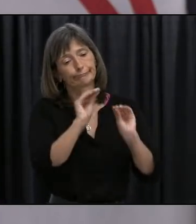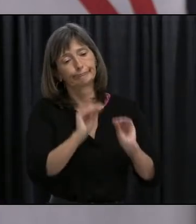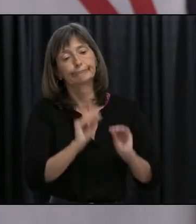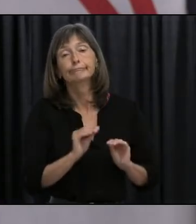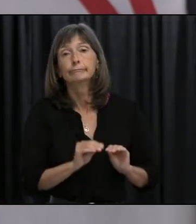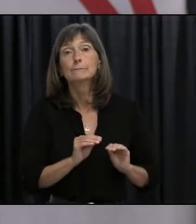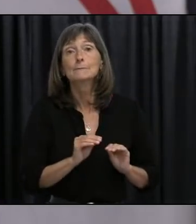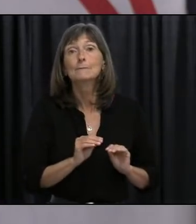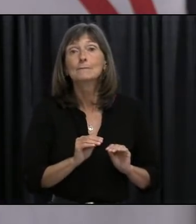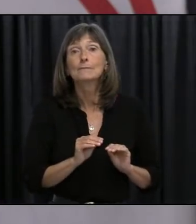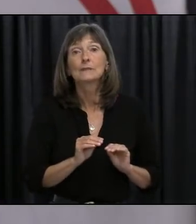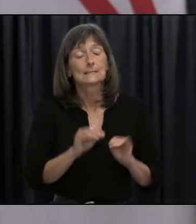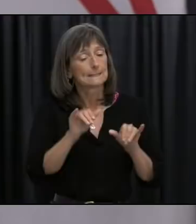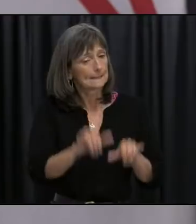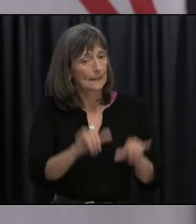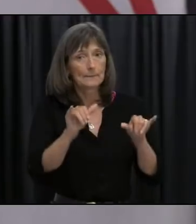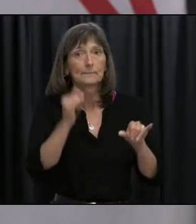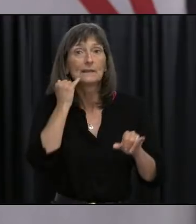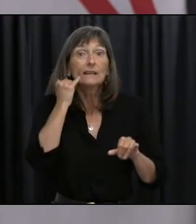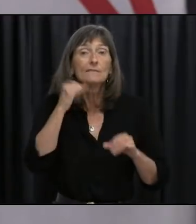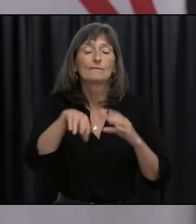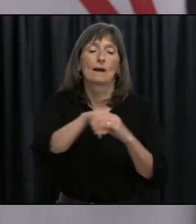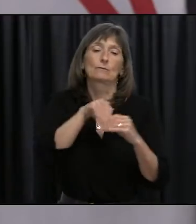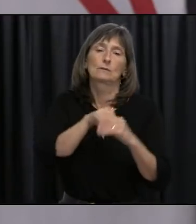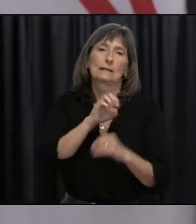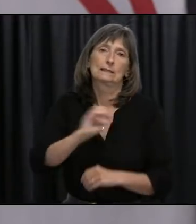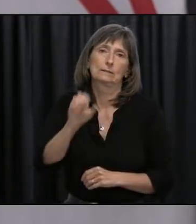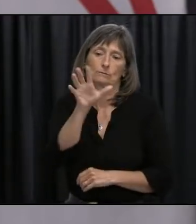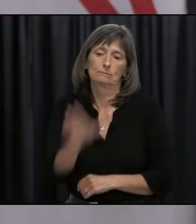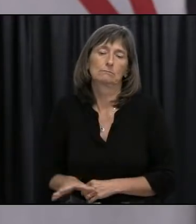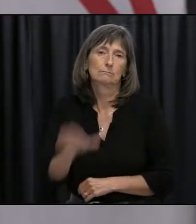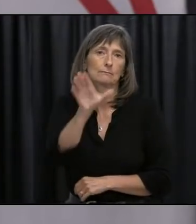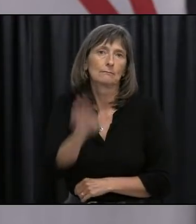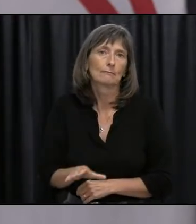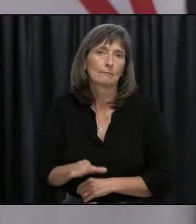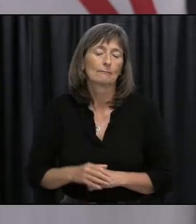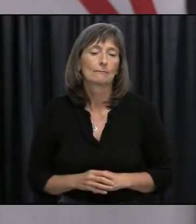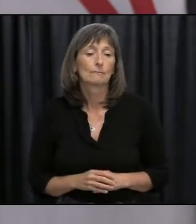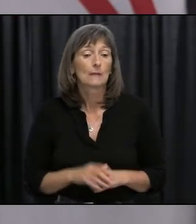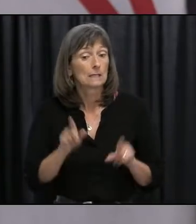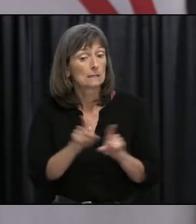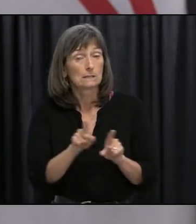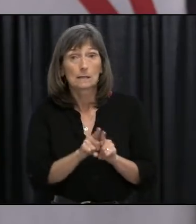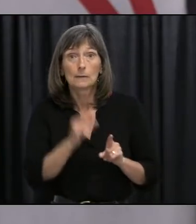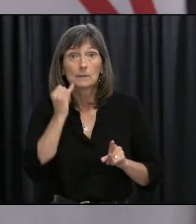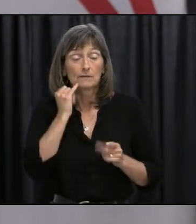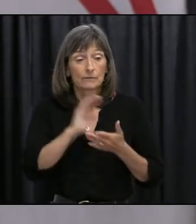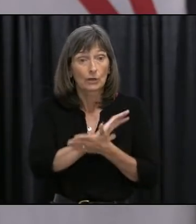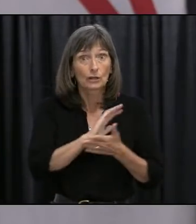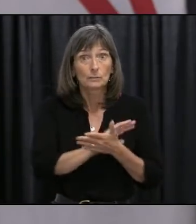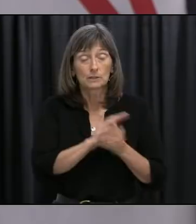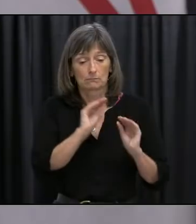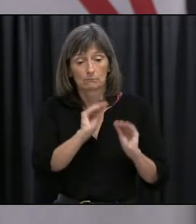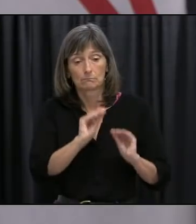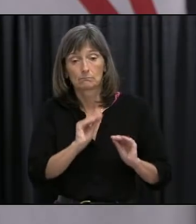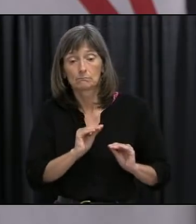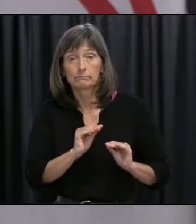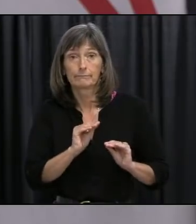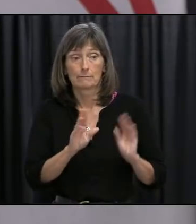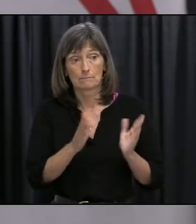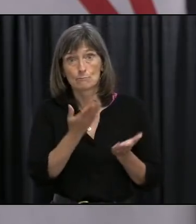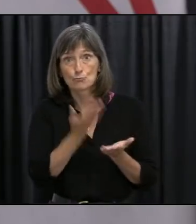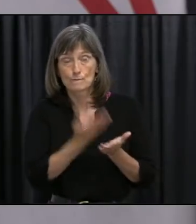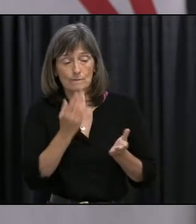restrictions stay the same, and even the documentation that's required when you come into Newfoundland and Labrador at all our borders,